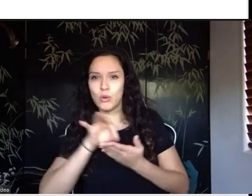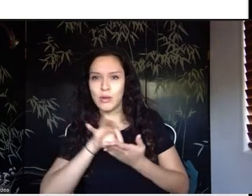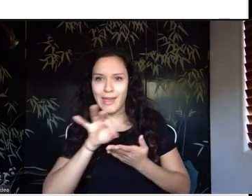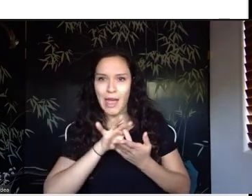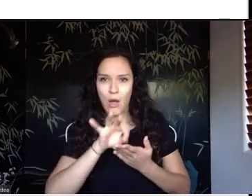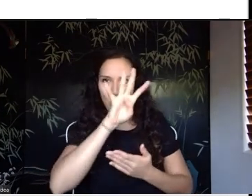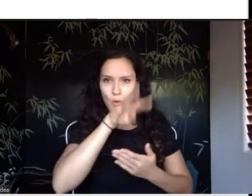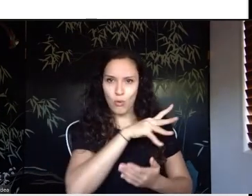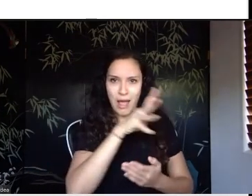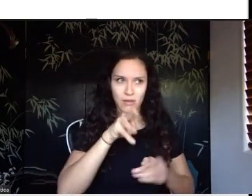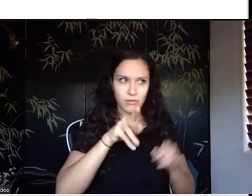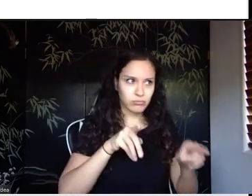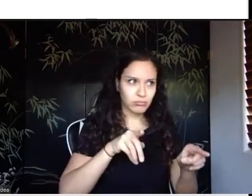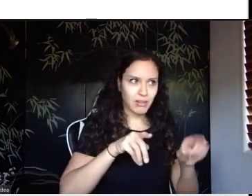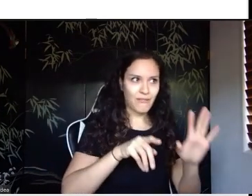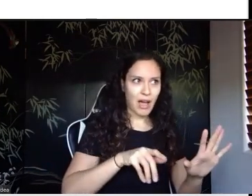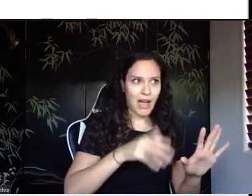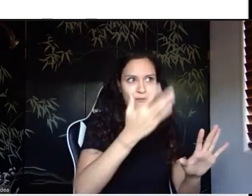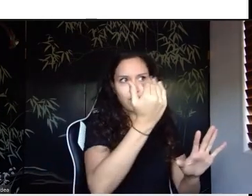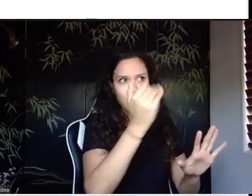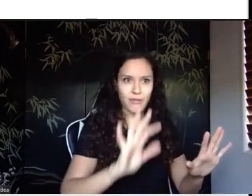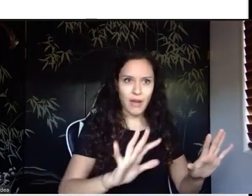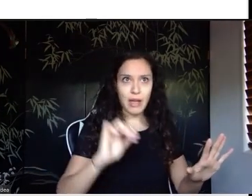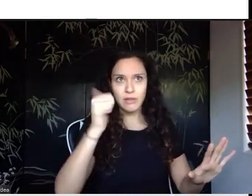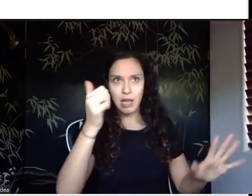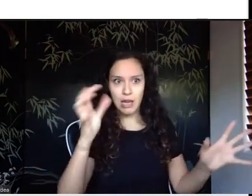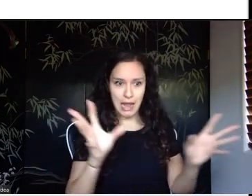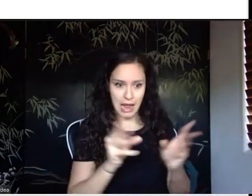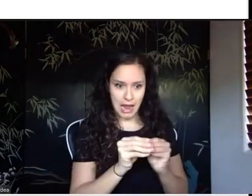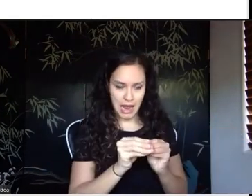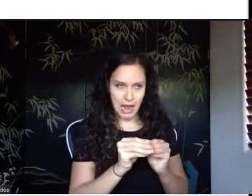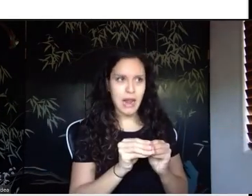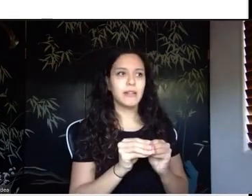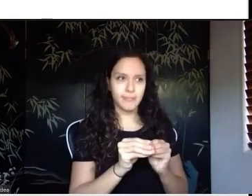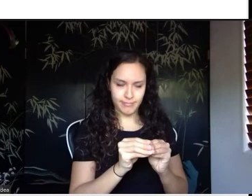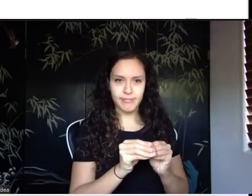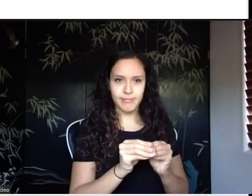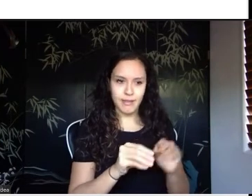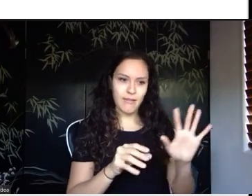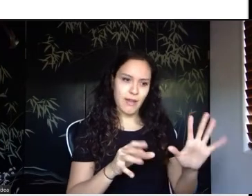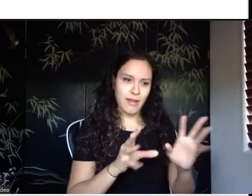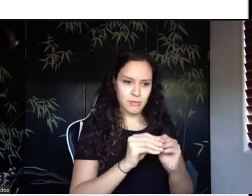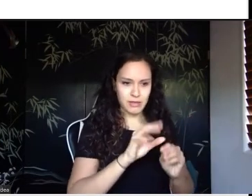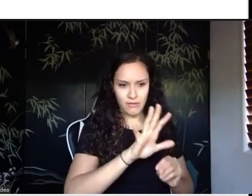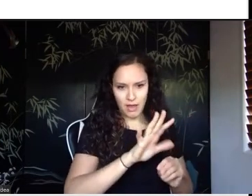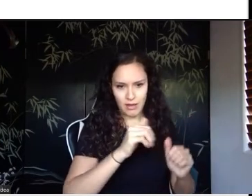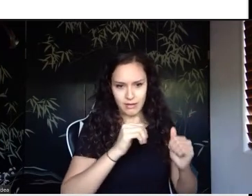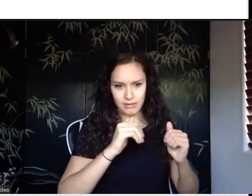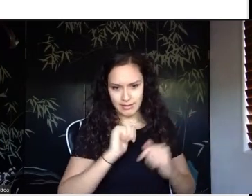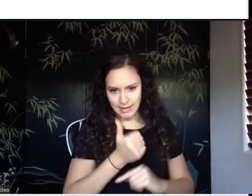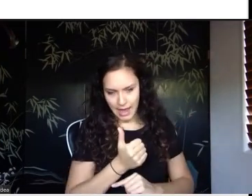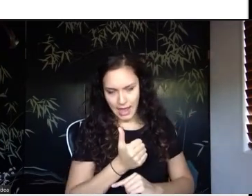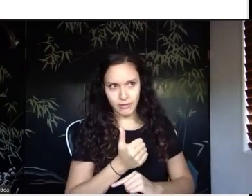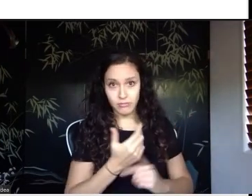5, this was 15, this is 5, this is 10, so add them up.